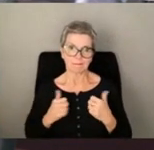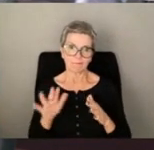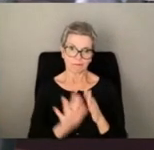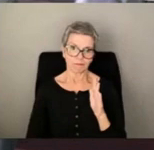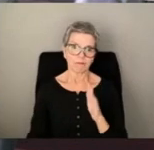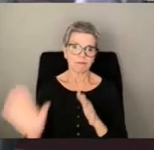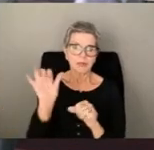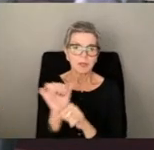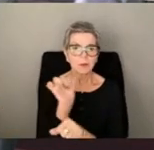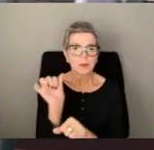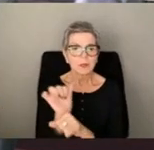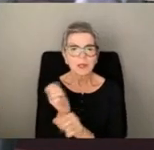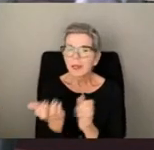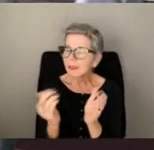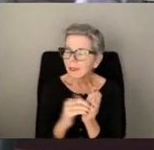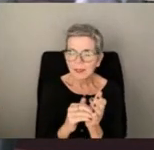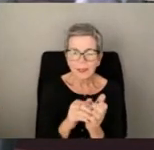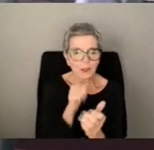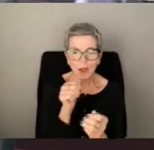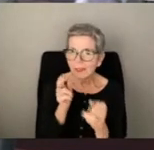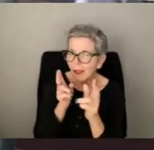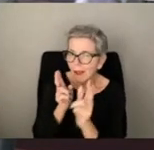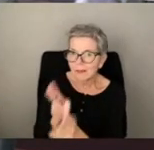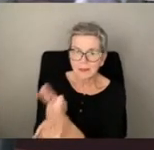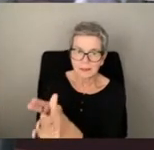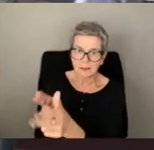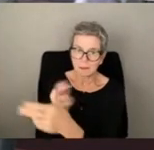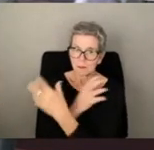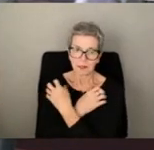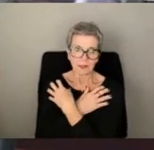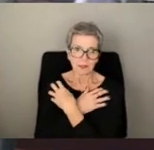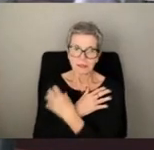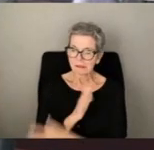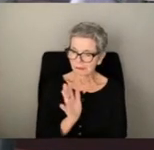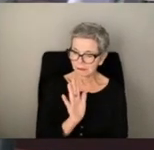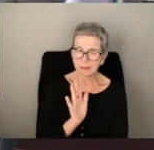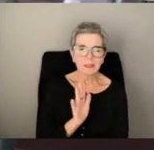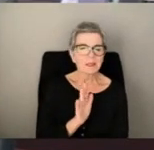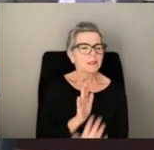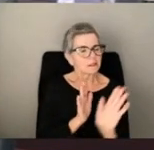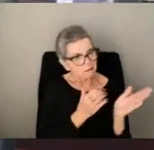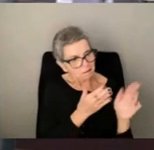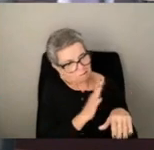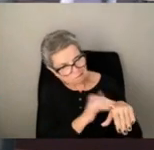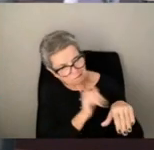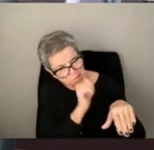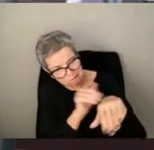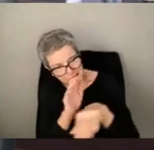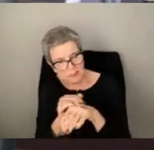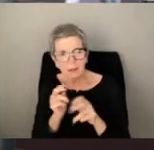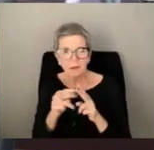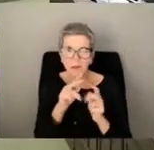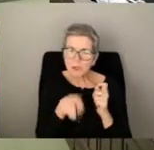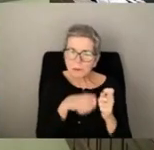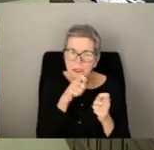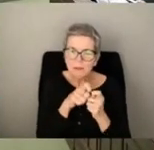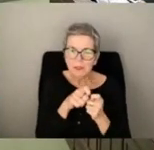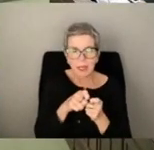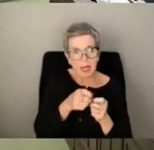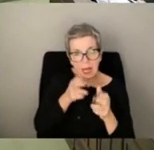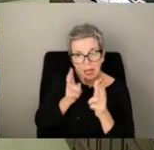is not a grizzly bear hunt. These people that would be called will be very specific what, where, and how they hunt. The honourable